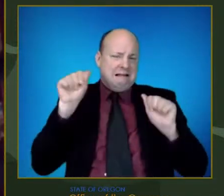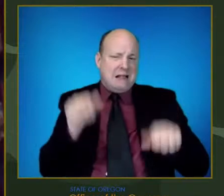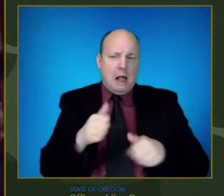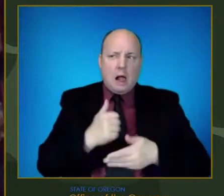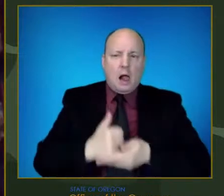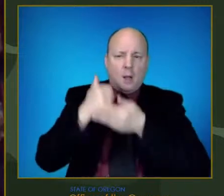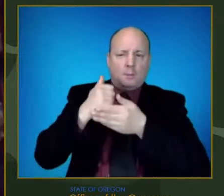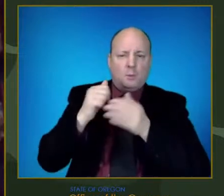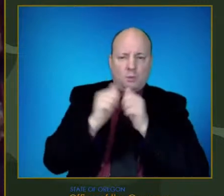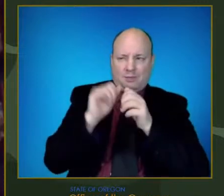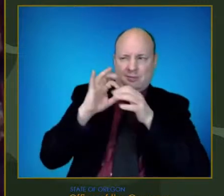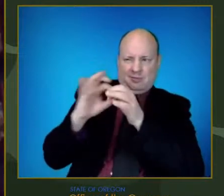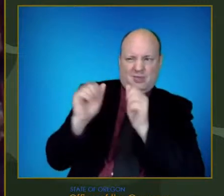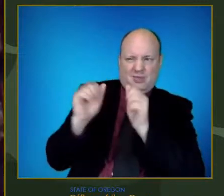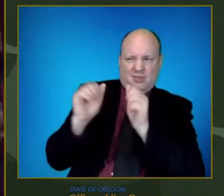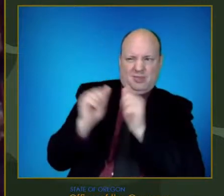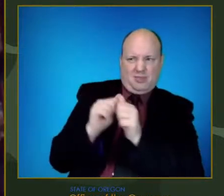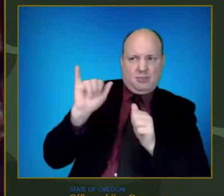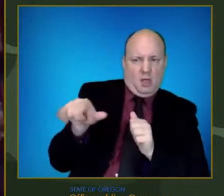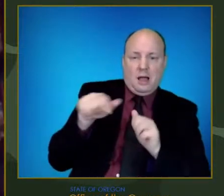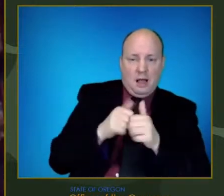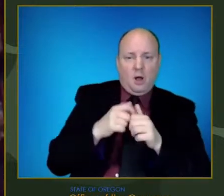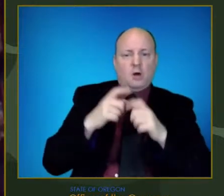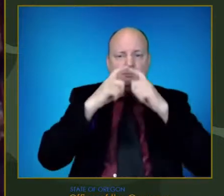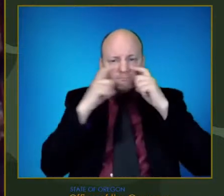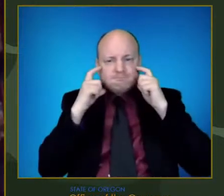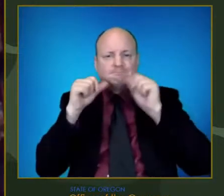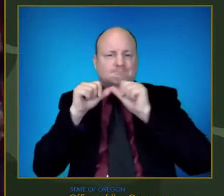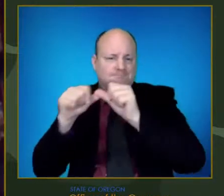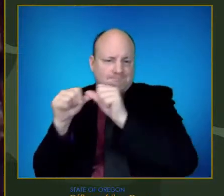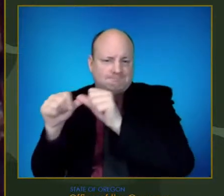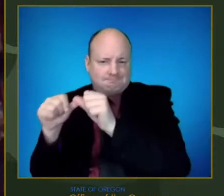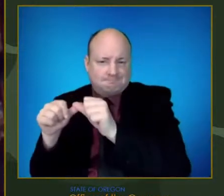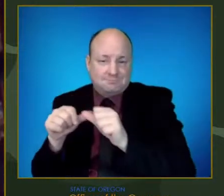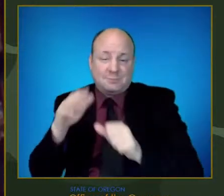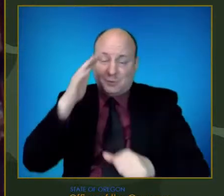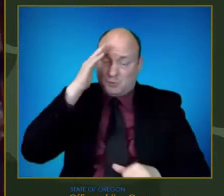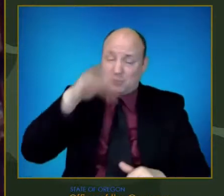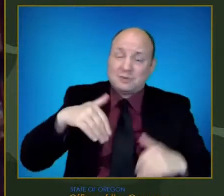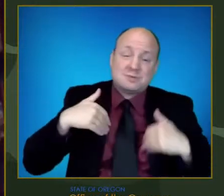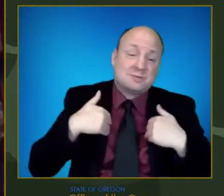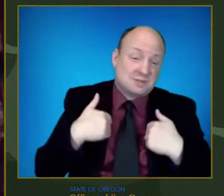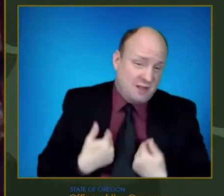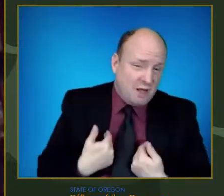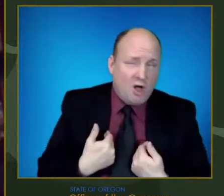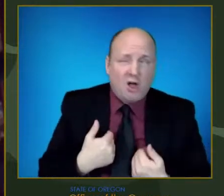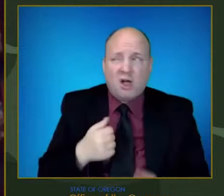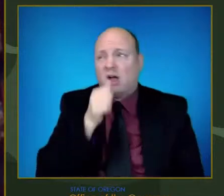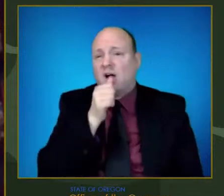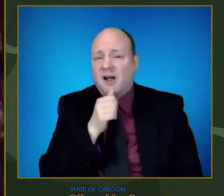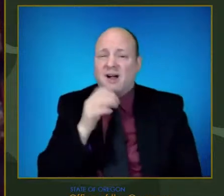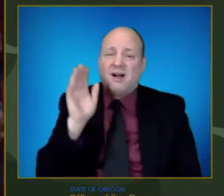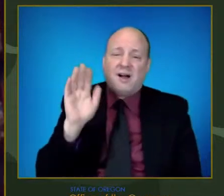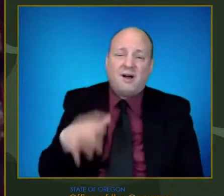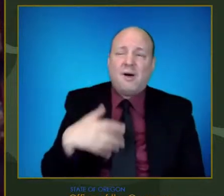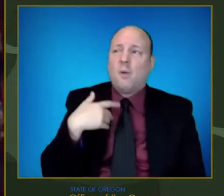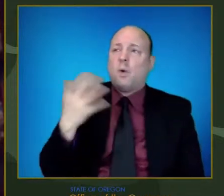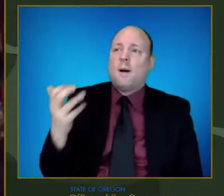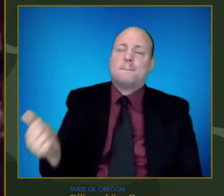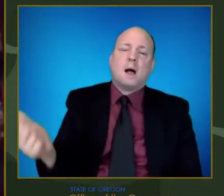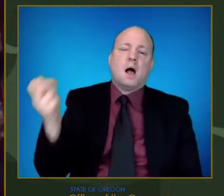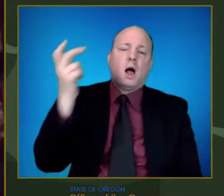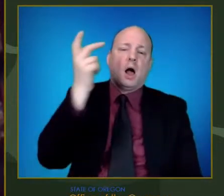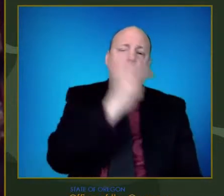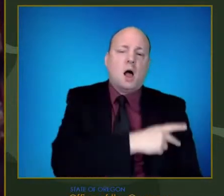all tired of COVID-19. We crave a return to seeing our friends and family more, traveling and getting back to the activities we